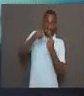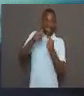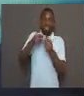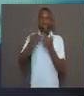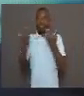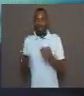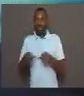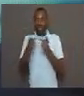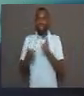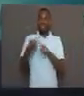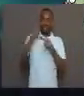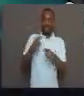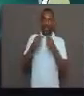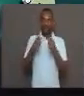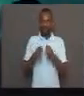Please get started.